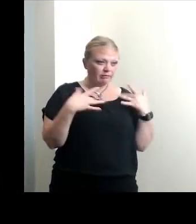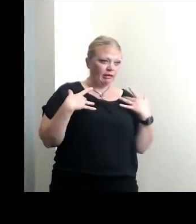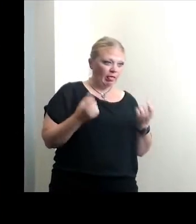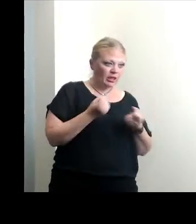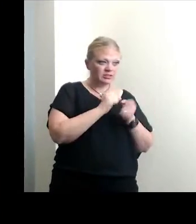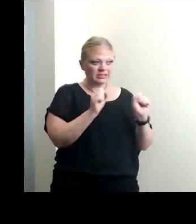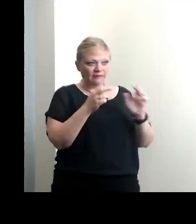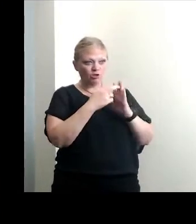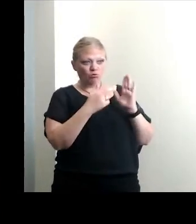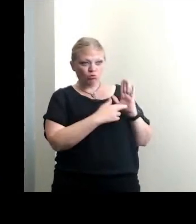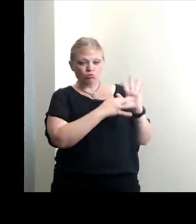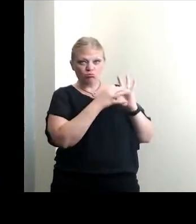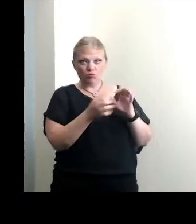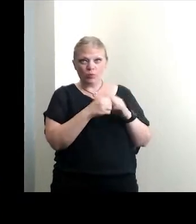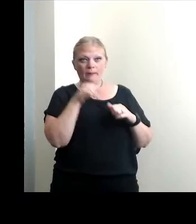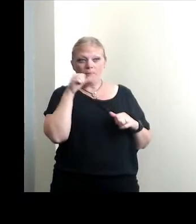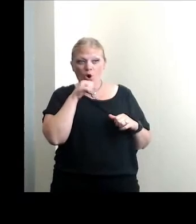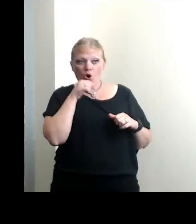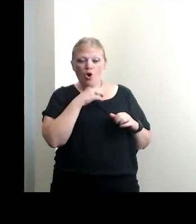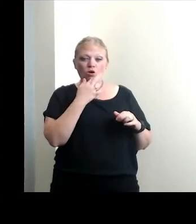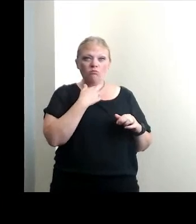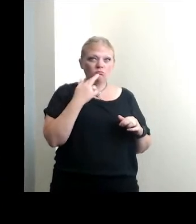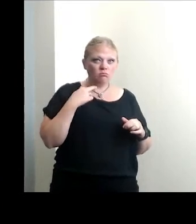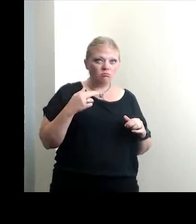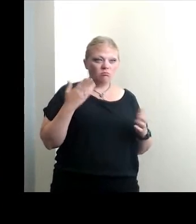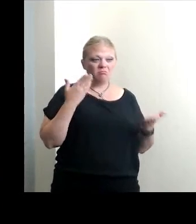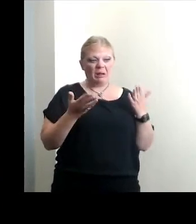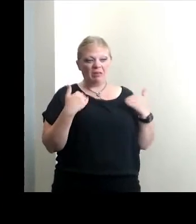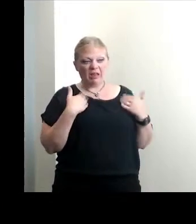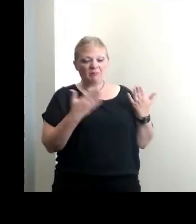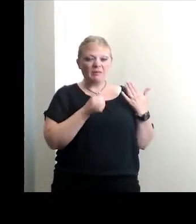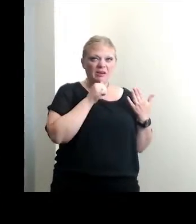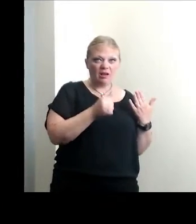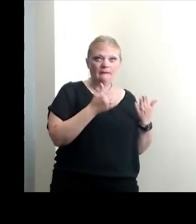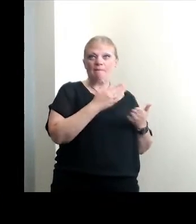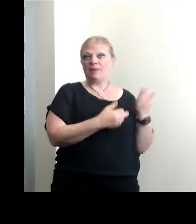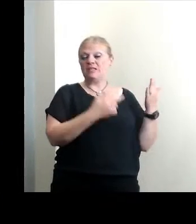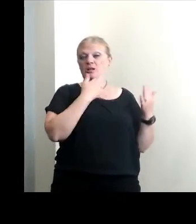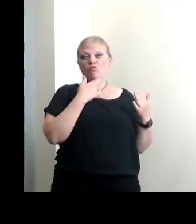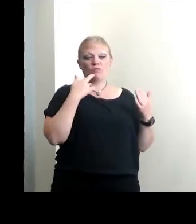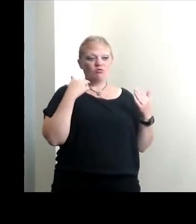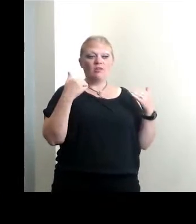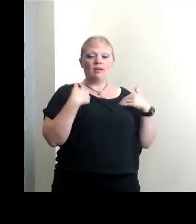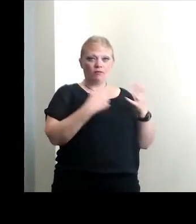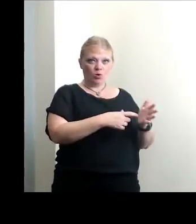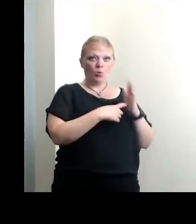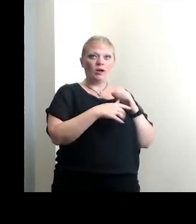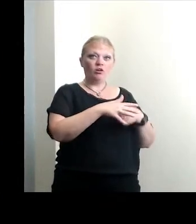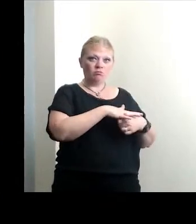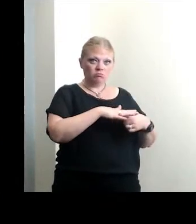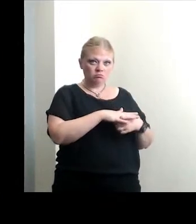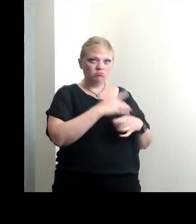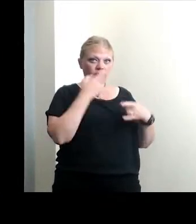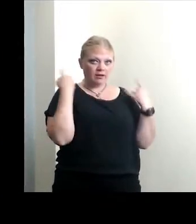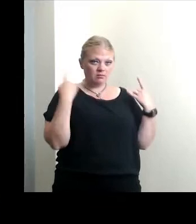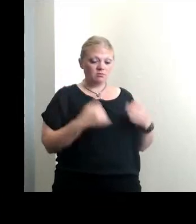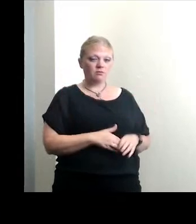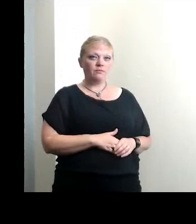rules associated with the bar or restaurant, they may have it, they may not. We do know some restaurants have required it locally.